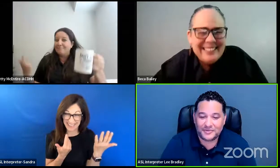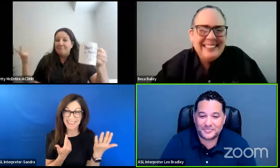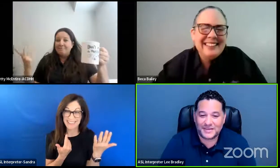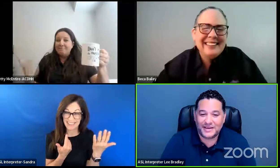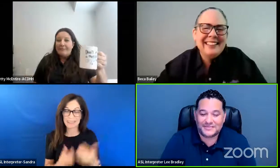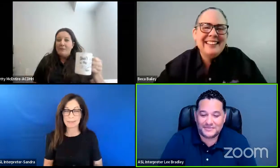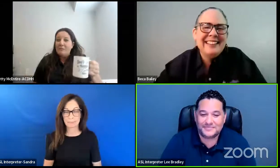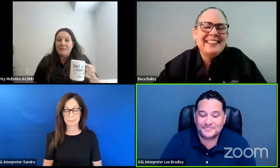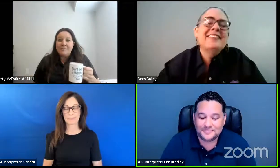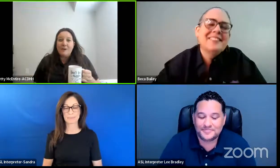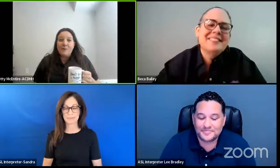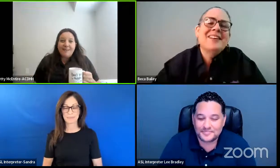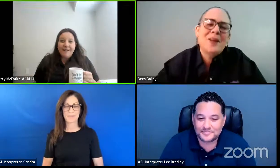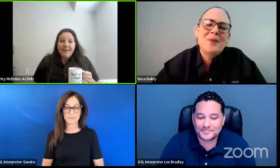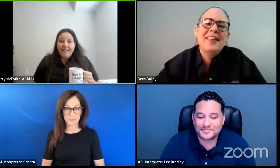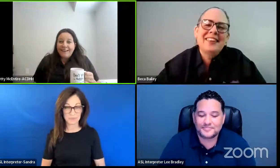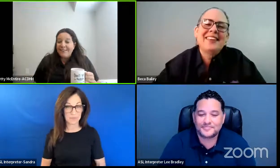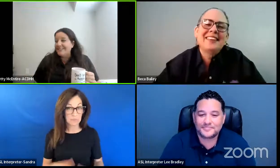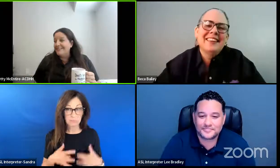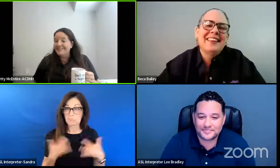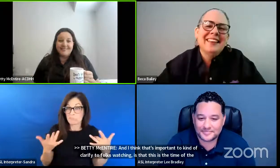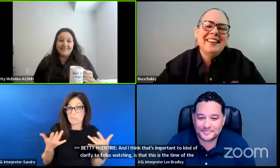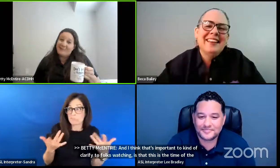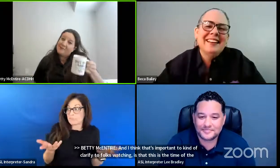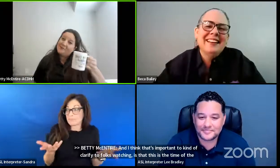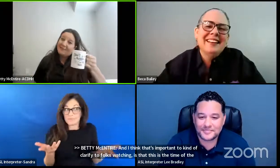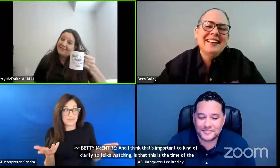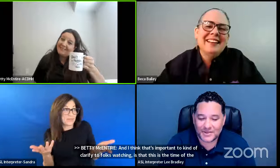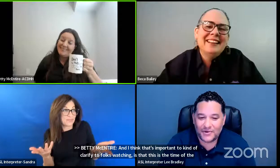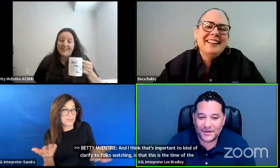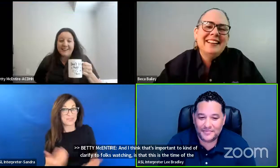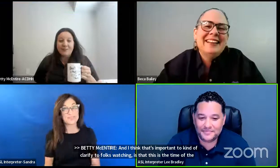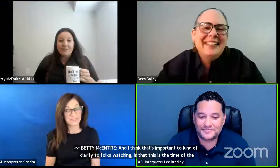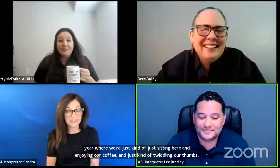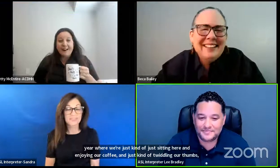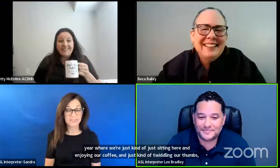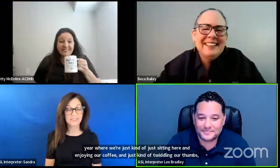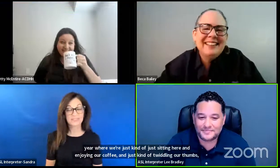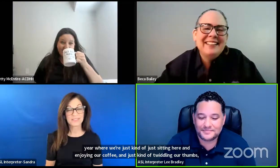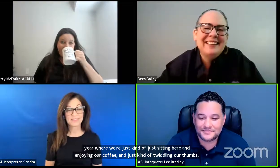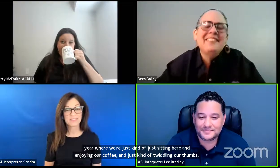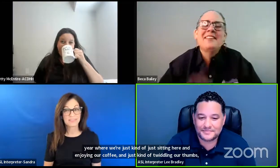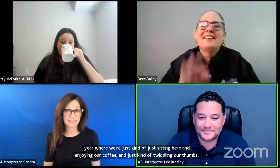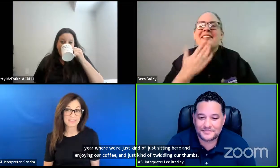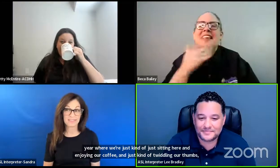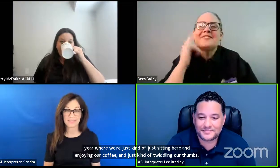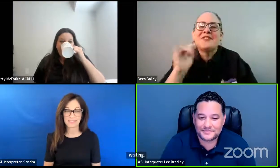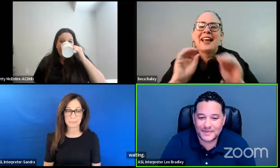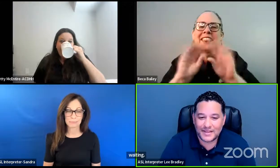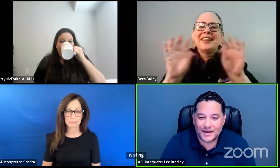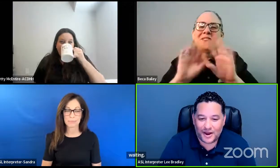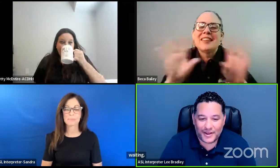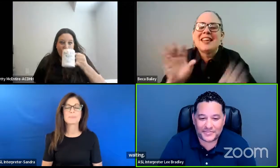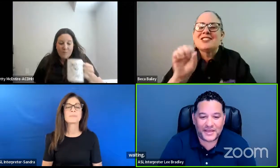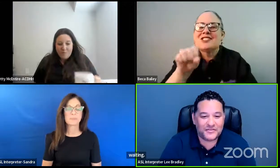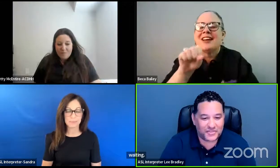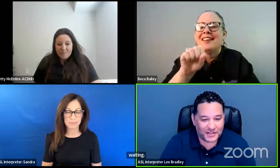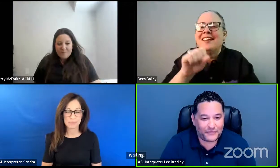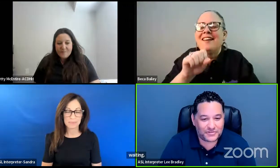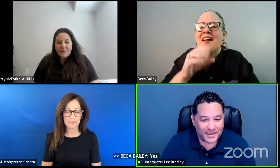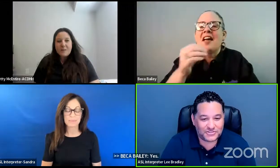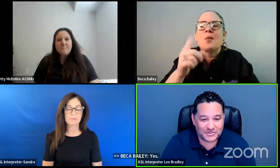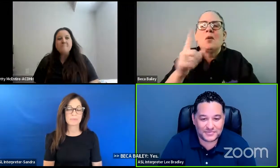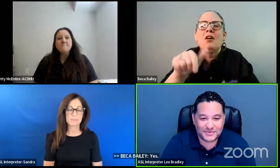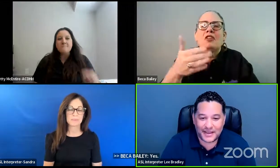our thumbs, yes. What's going on? So okay. Where we're at. All right. Thank you for